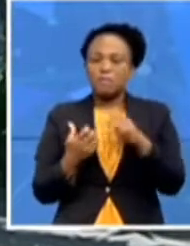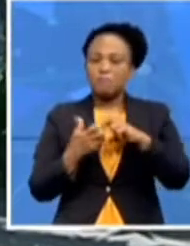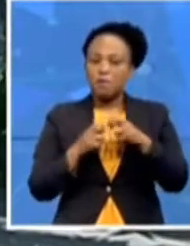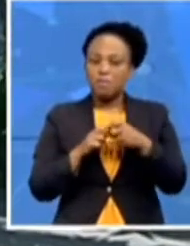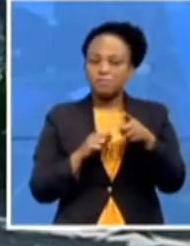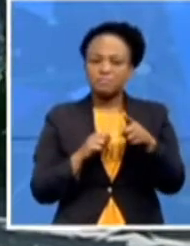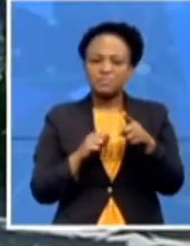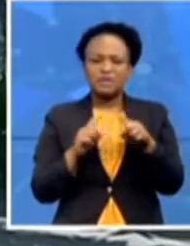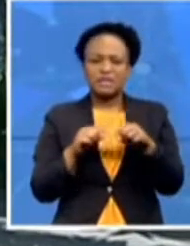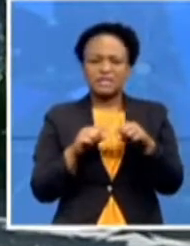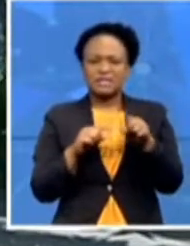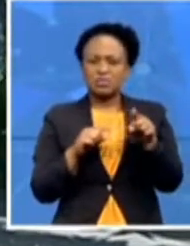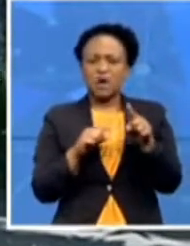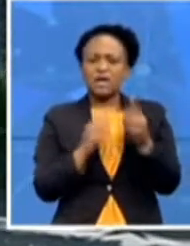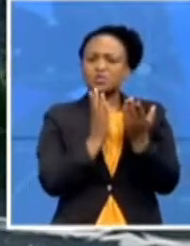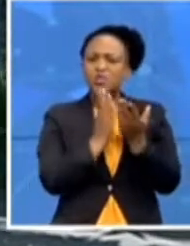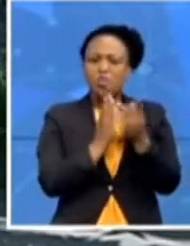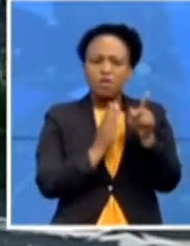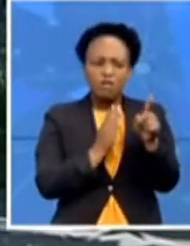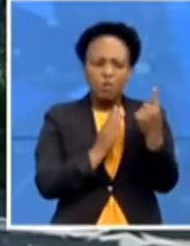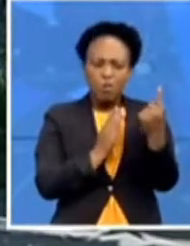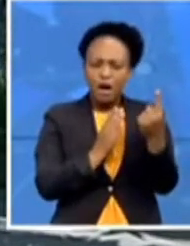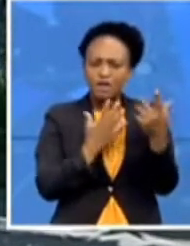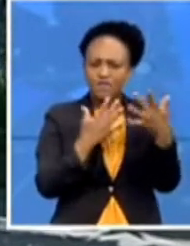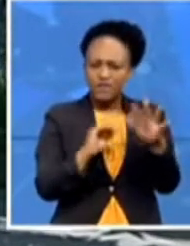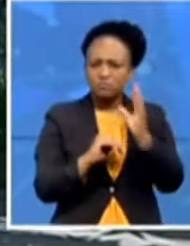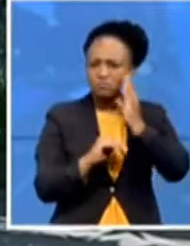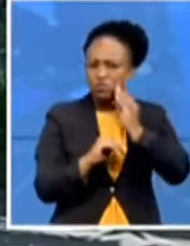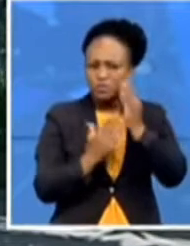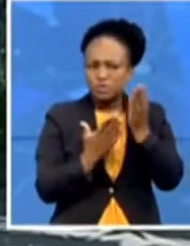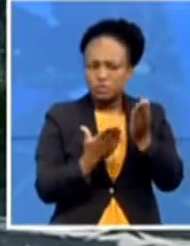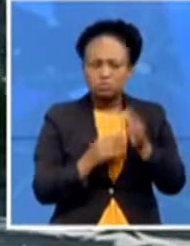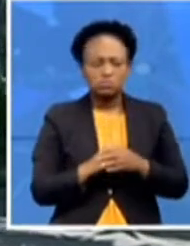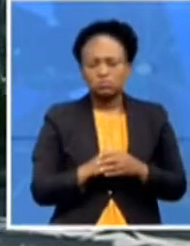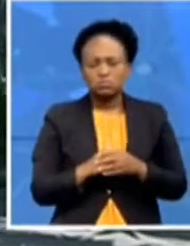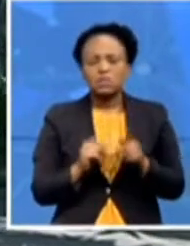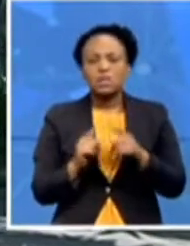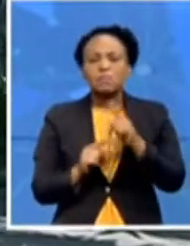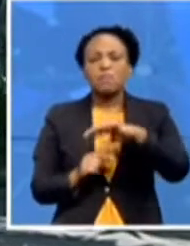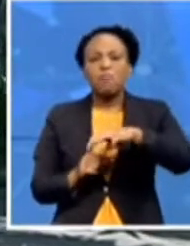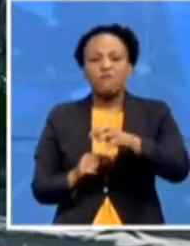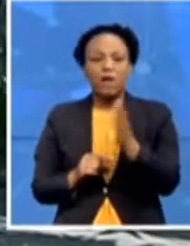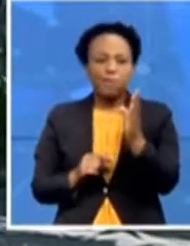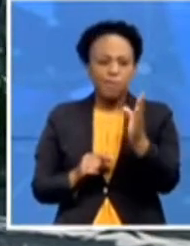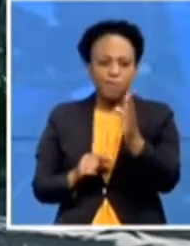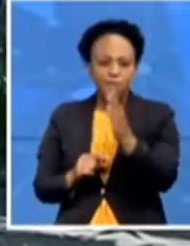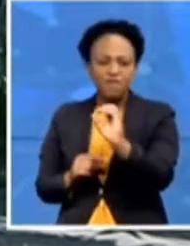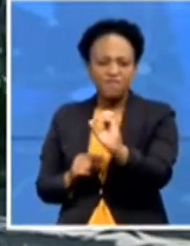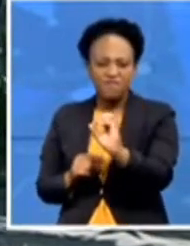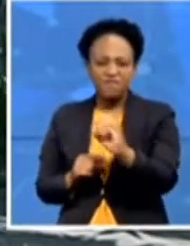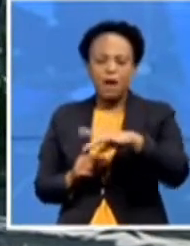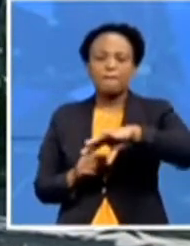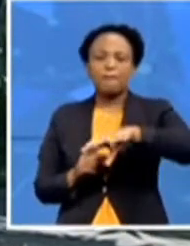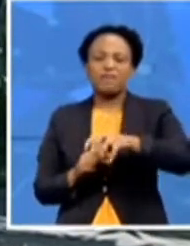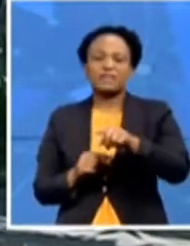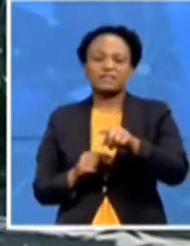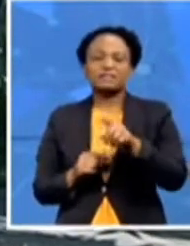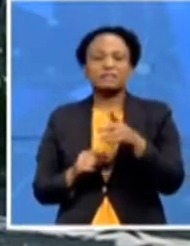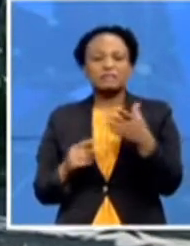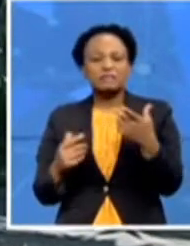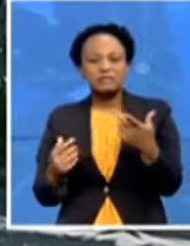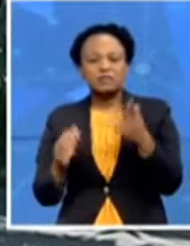schools, all over this province. And it's ongoing issues, fighting with departments, looking for monies, and especially at